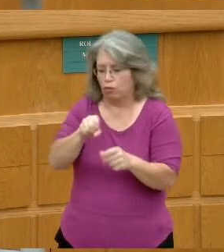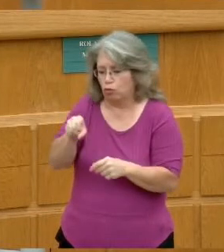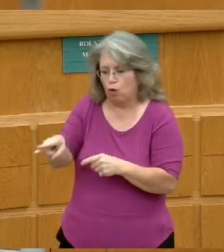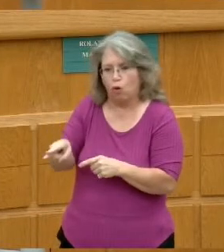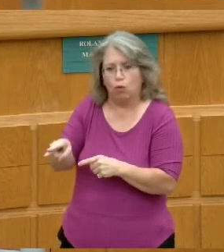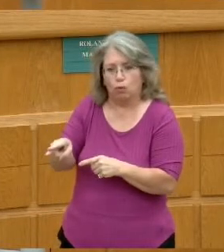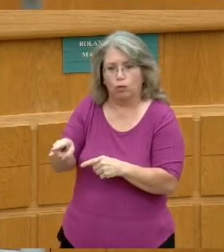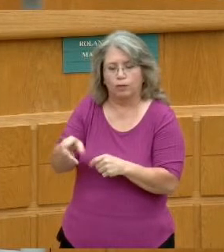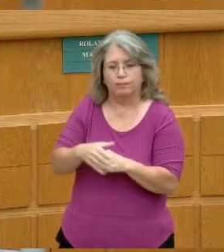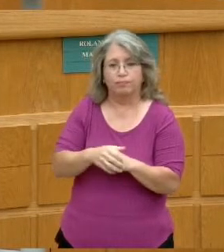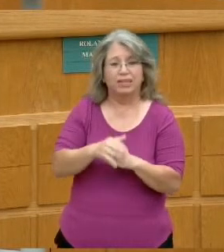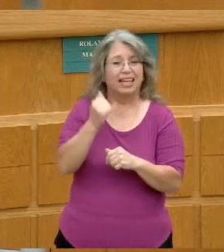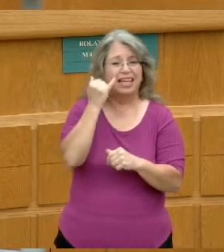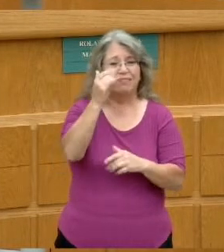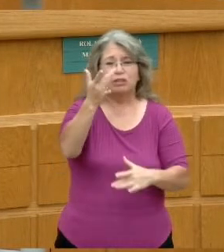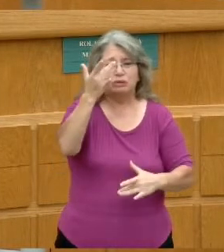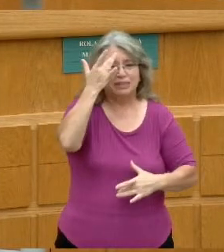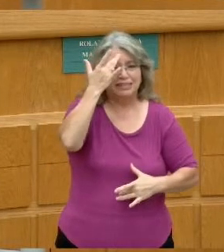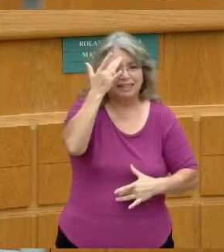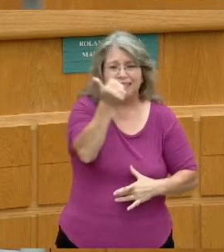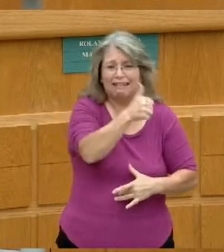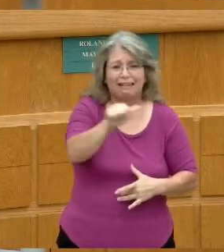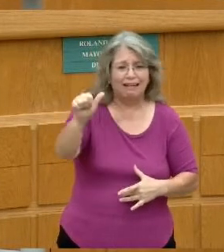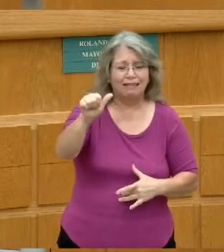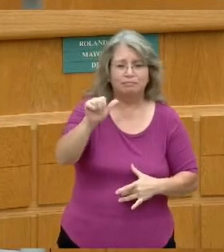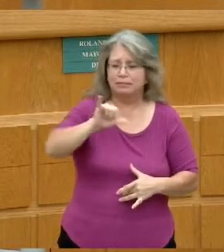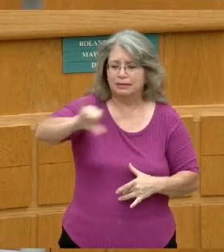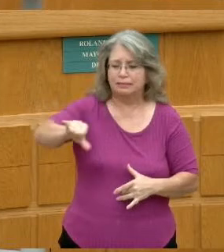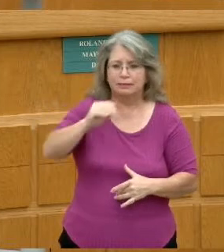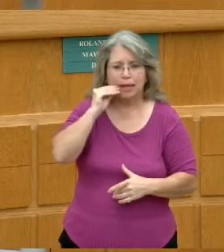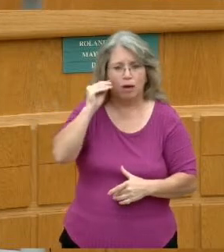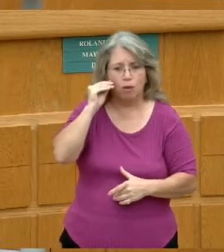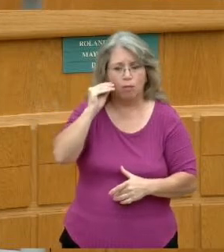stay at home. When you go out, use a face